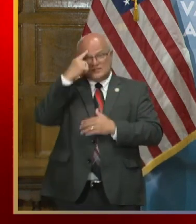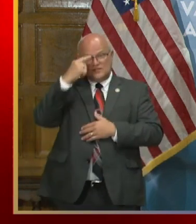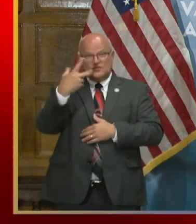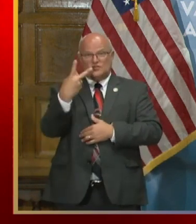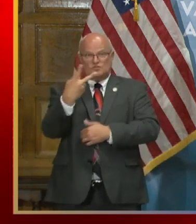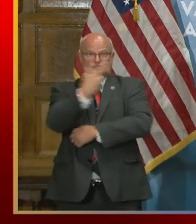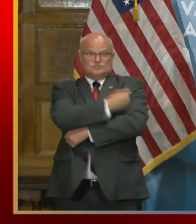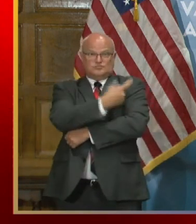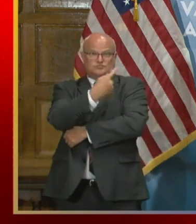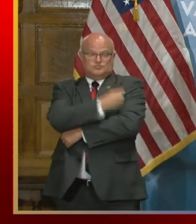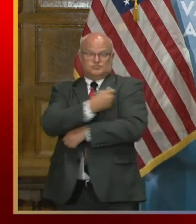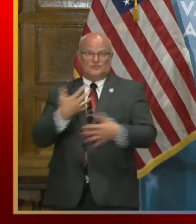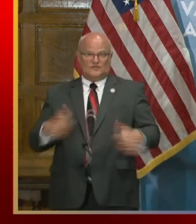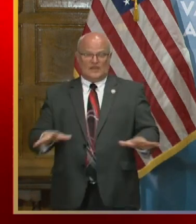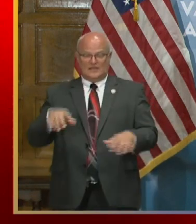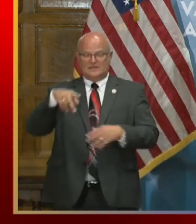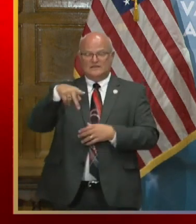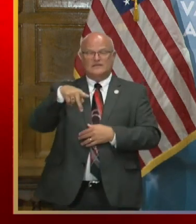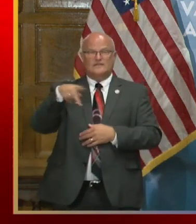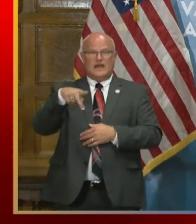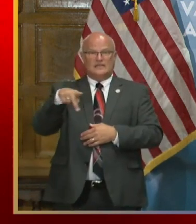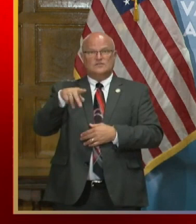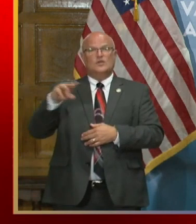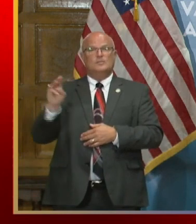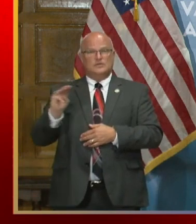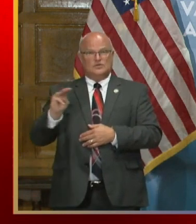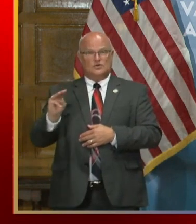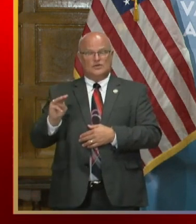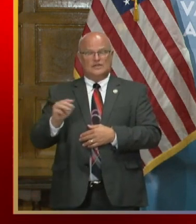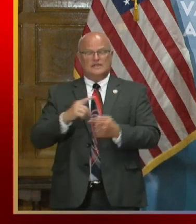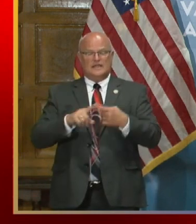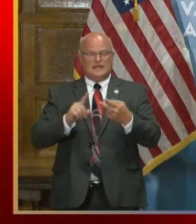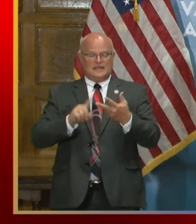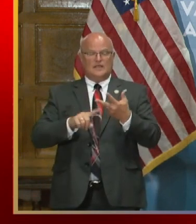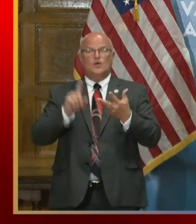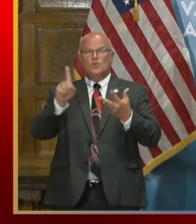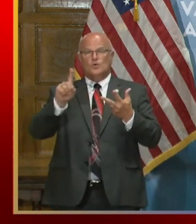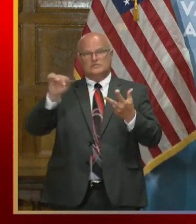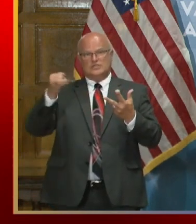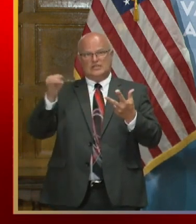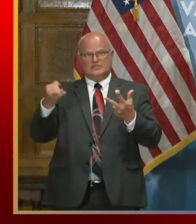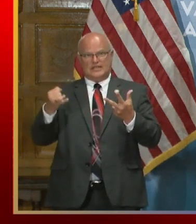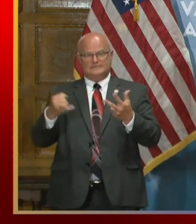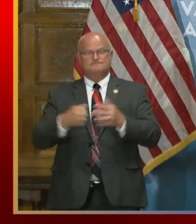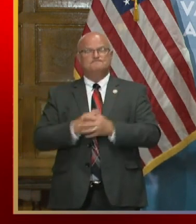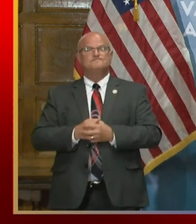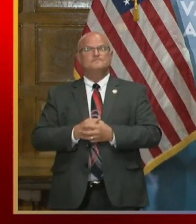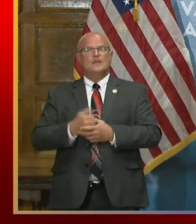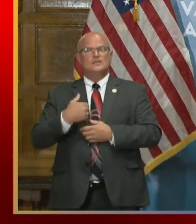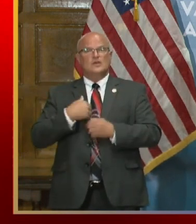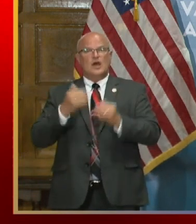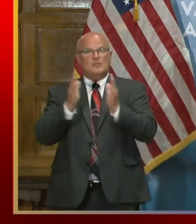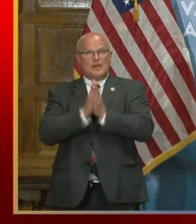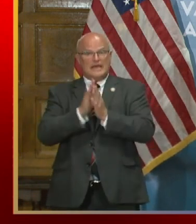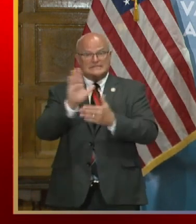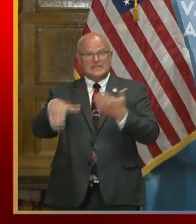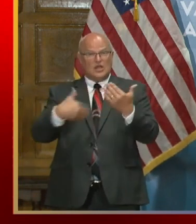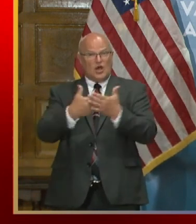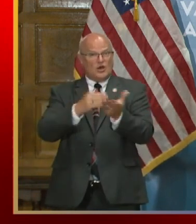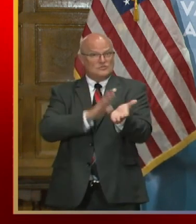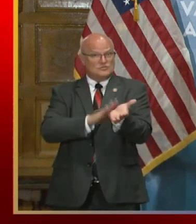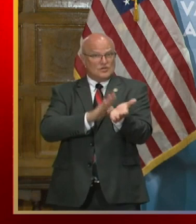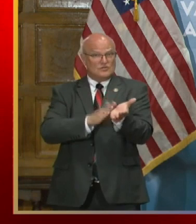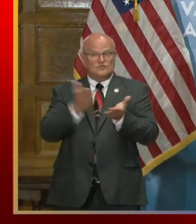2 doses of Pfizer and for Moderna and the 1 dose of J&J. I am asking all providers who